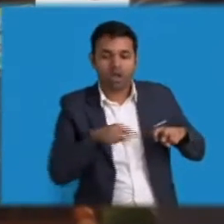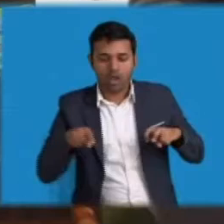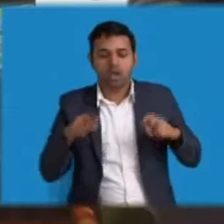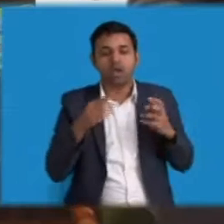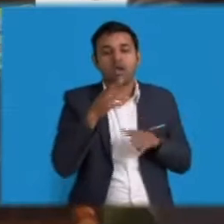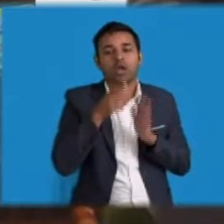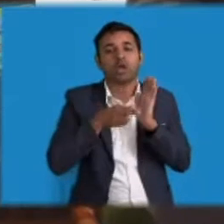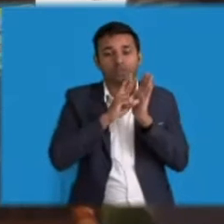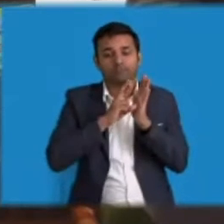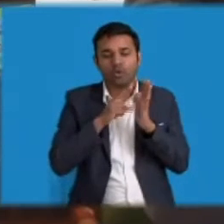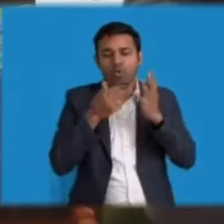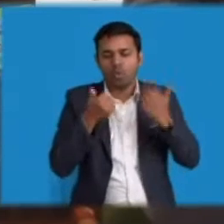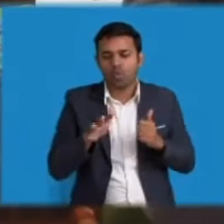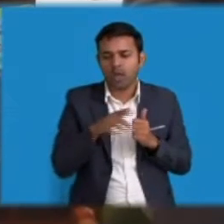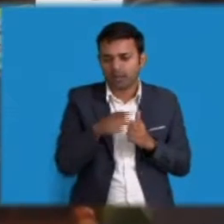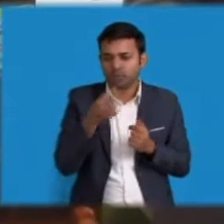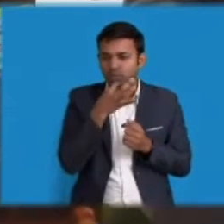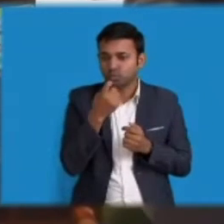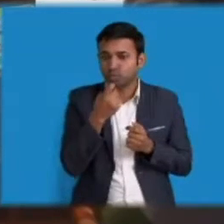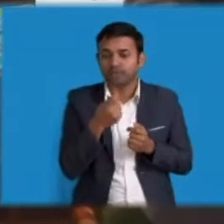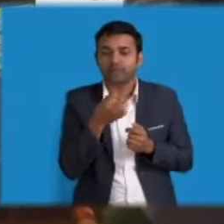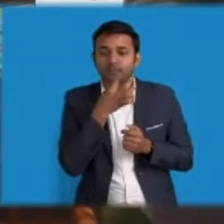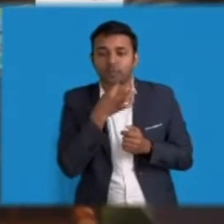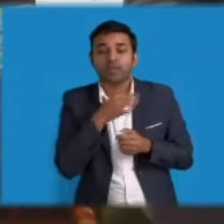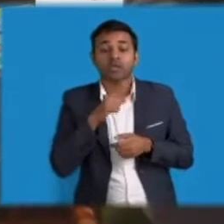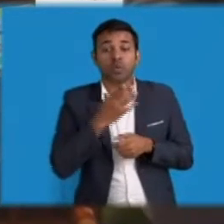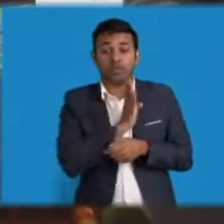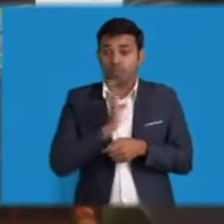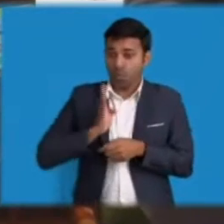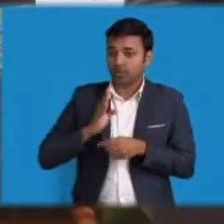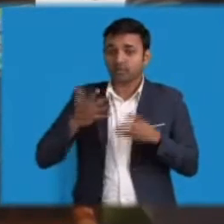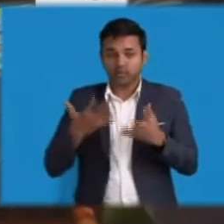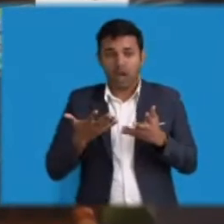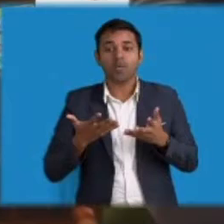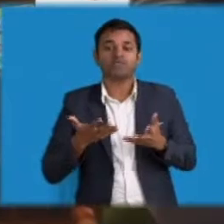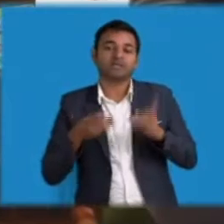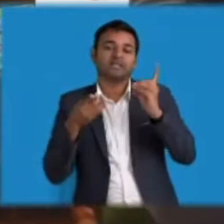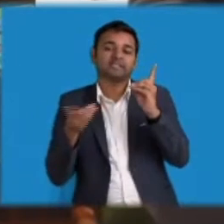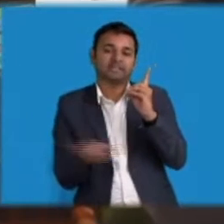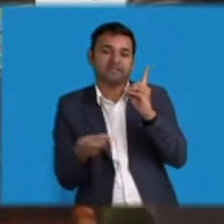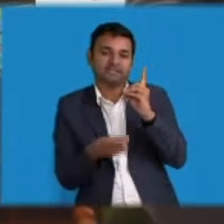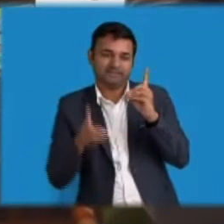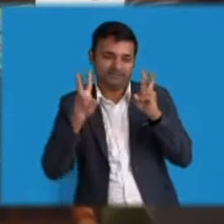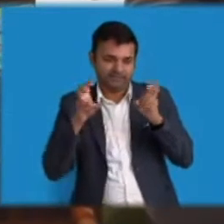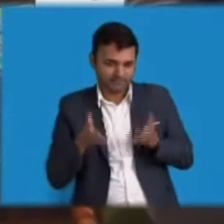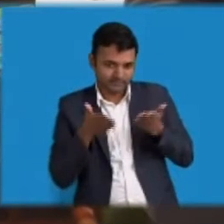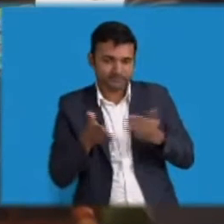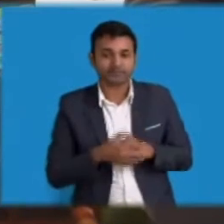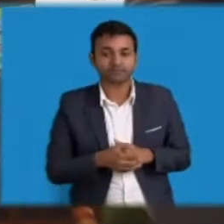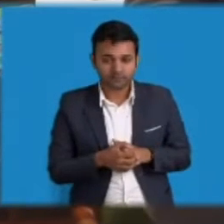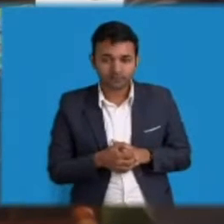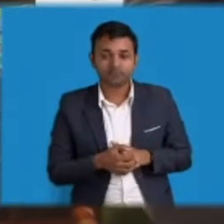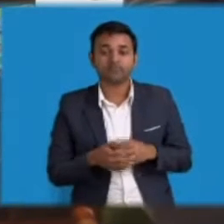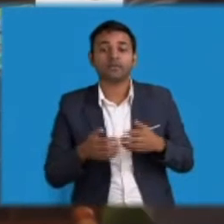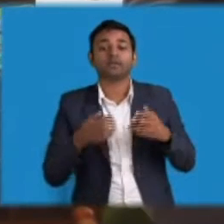recommendations put through by the Board that were disciplinary in nature. These disciplinary recommendations are currently